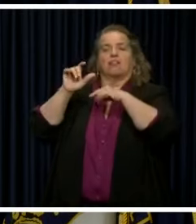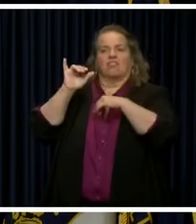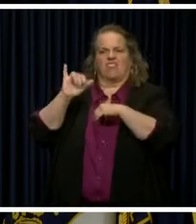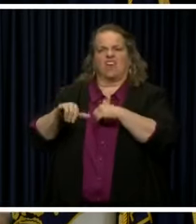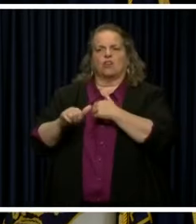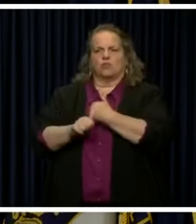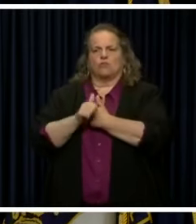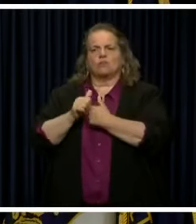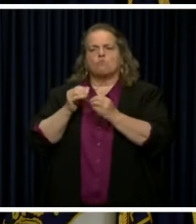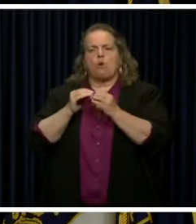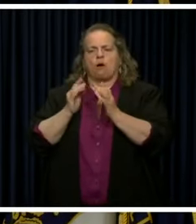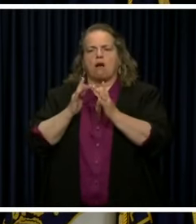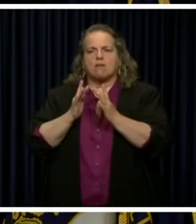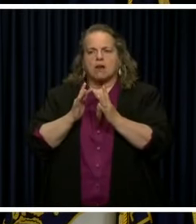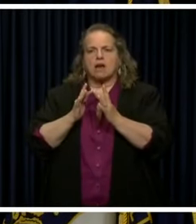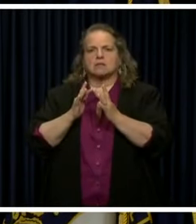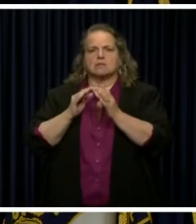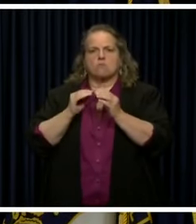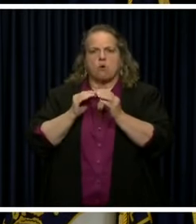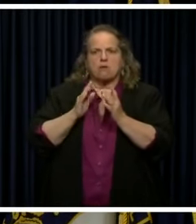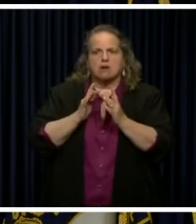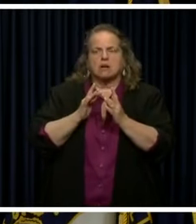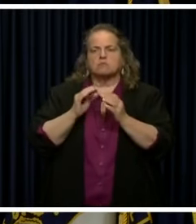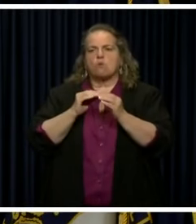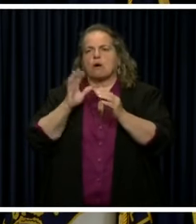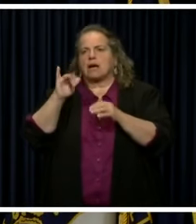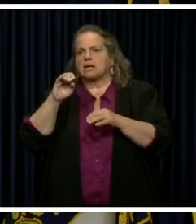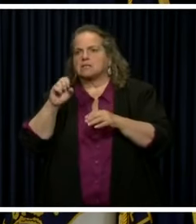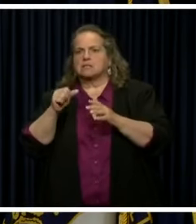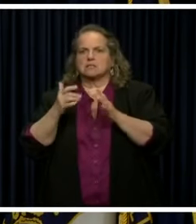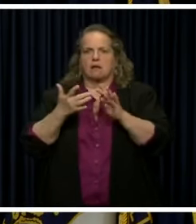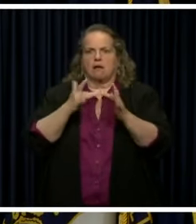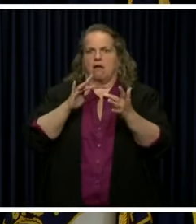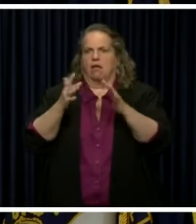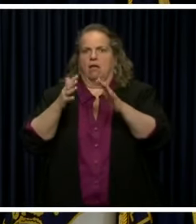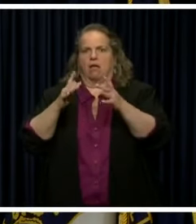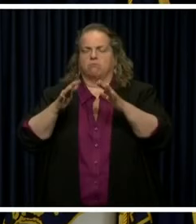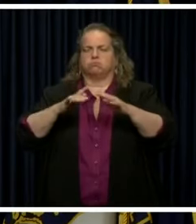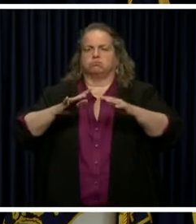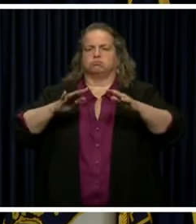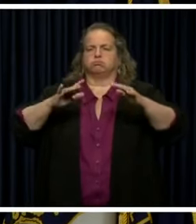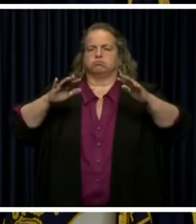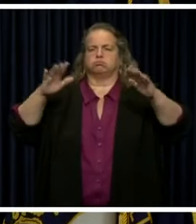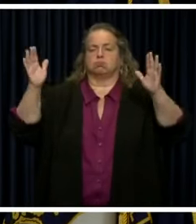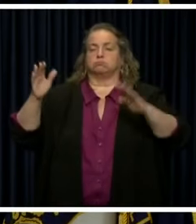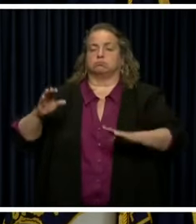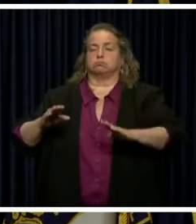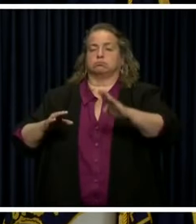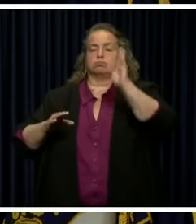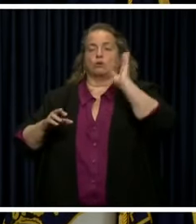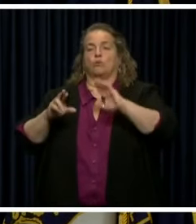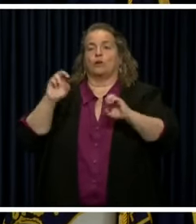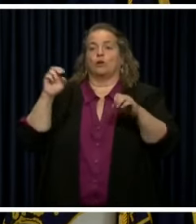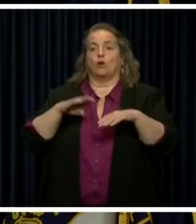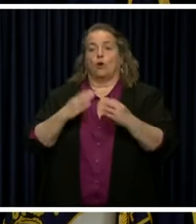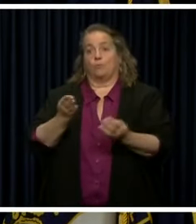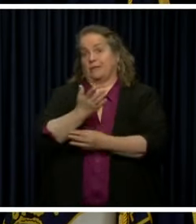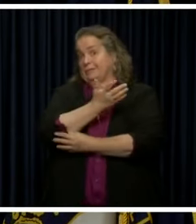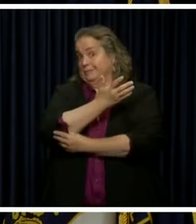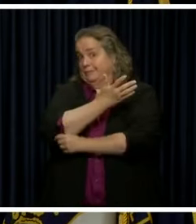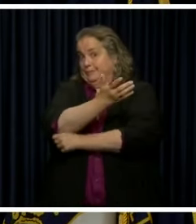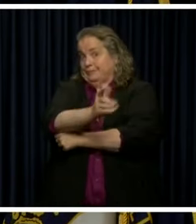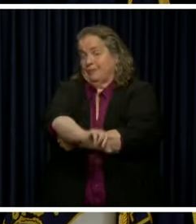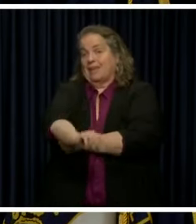more contacts, more cases, and ultimately could upend our reopening. So if you are a person, like all of us,